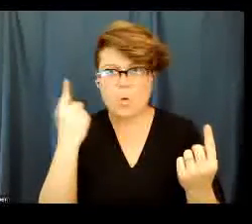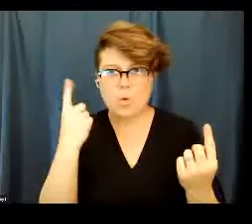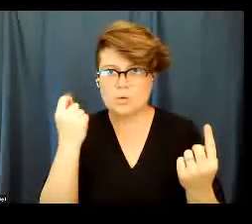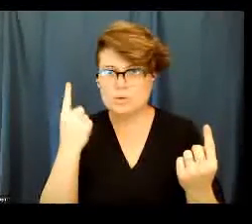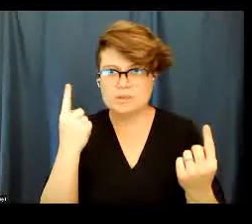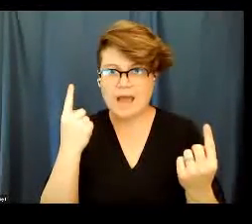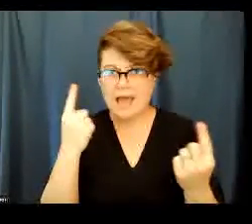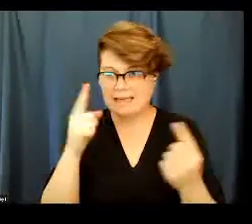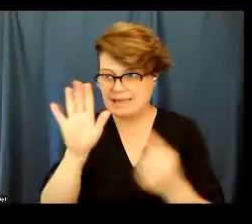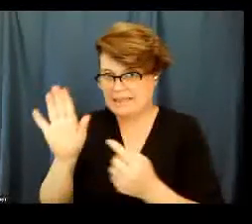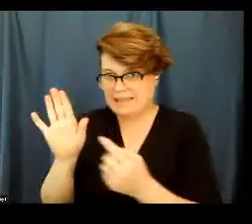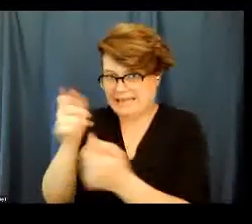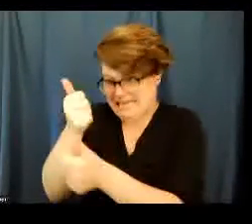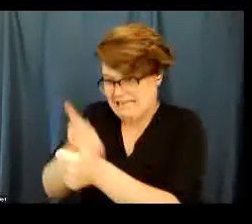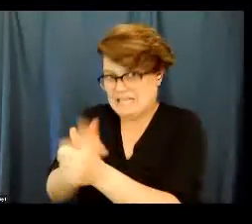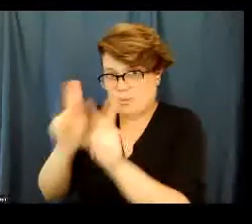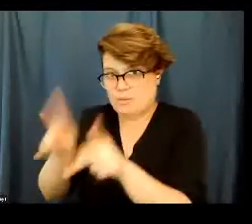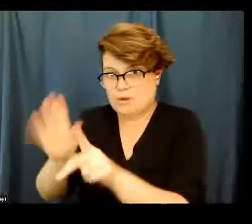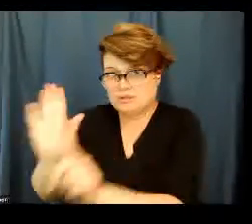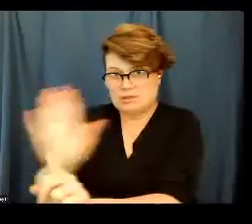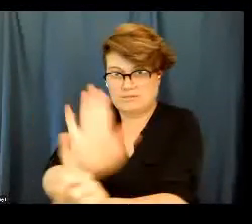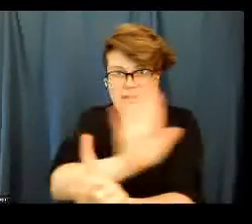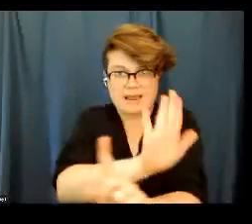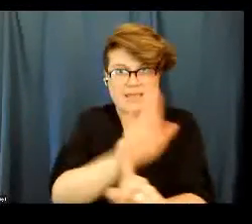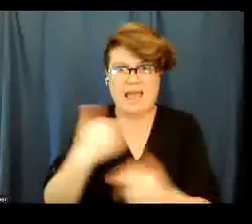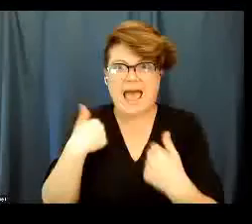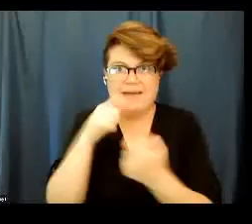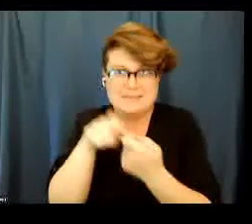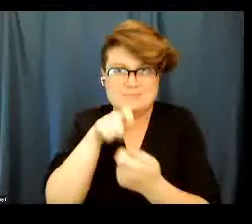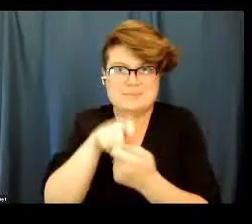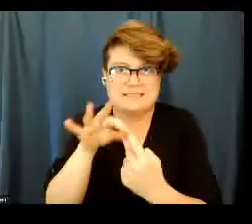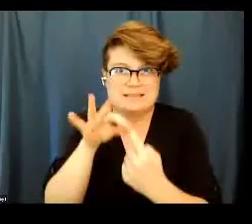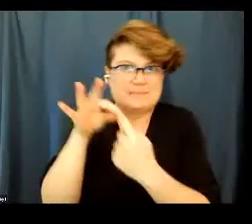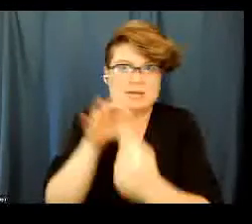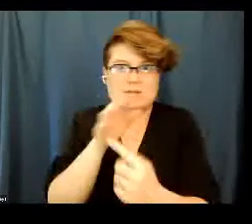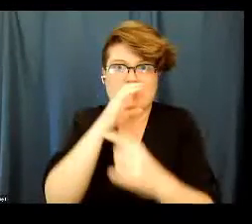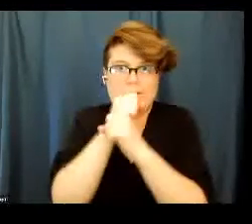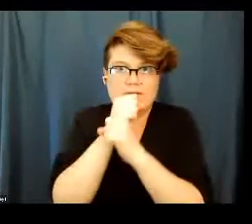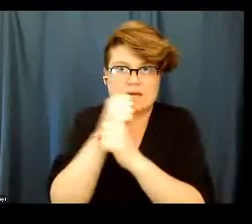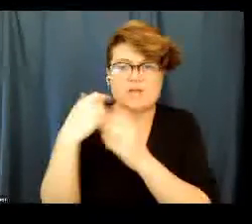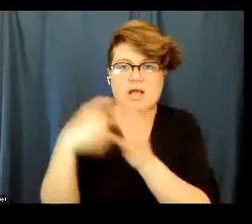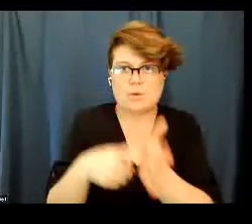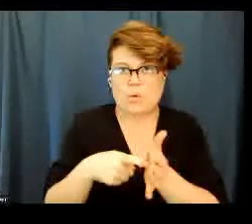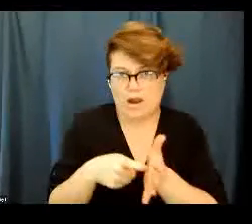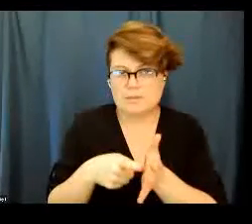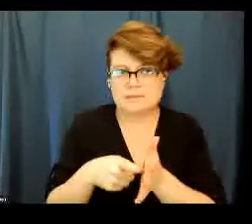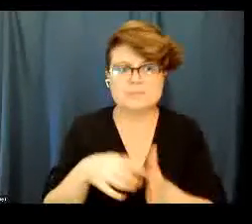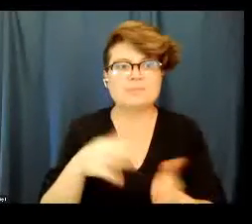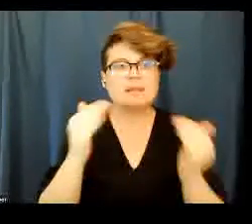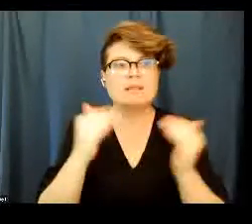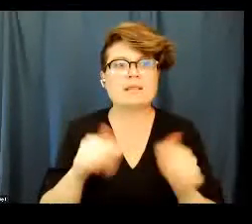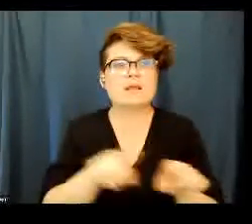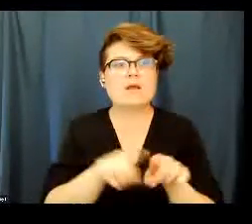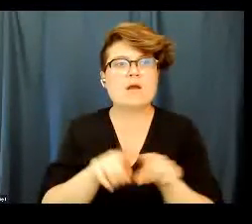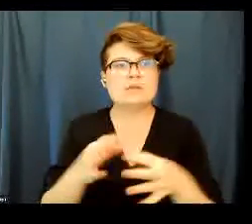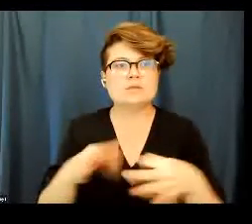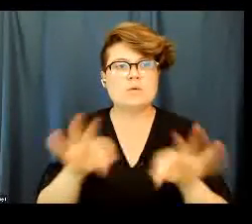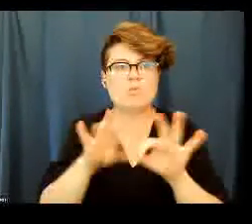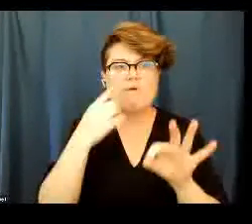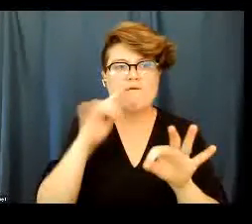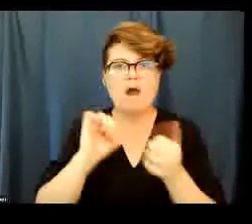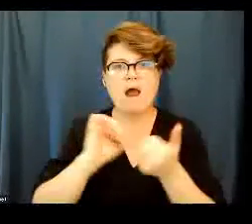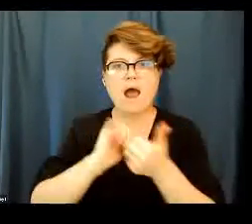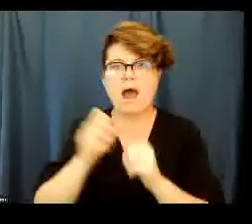obligations. And then it's also going to contain how the SART will be evaluated, right? So what that process is going to look